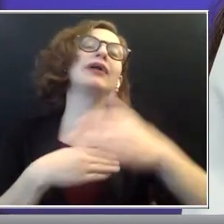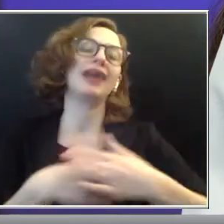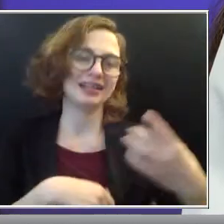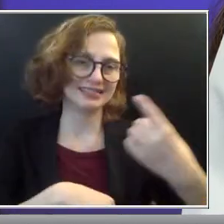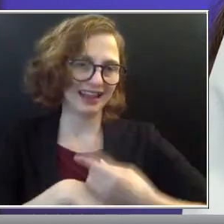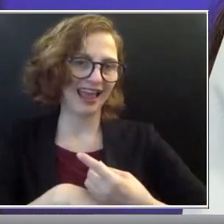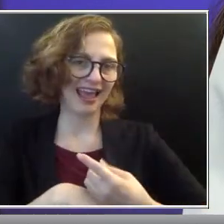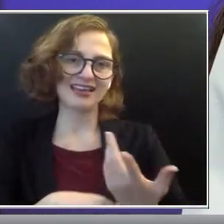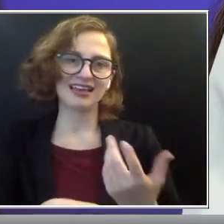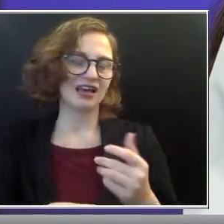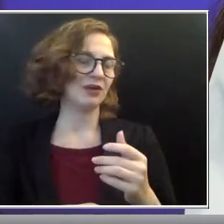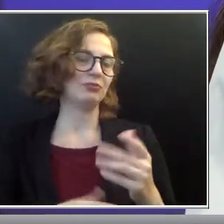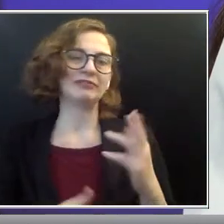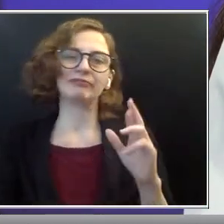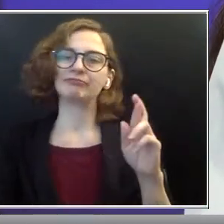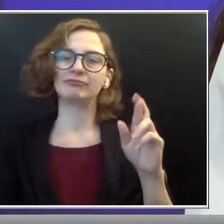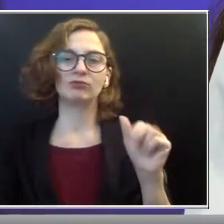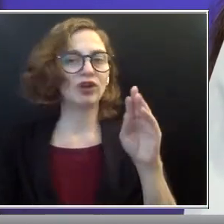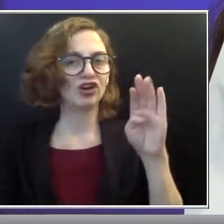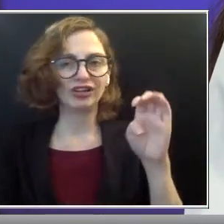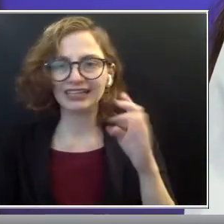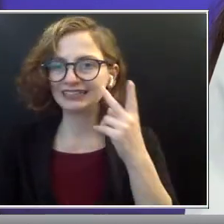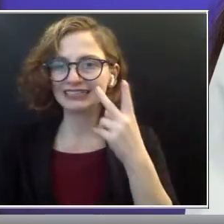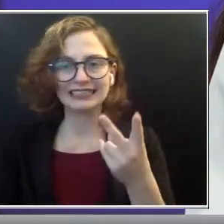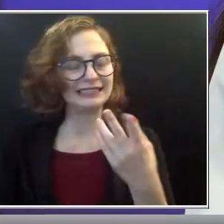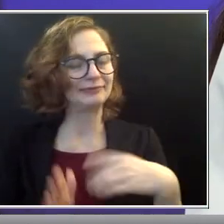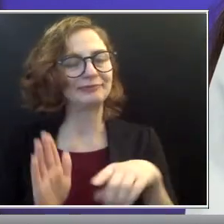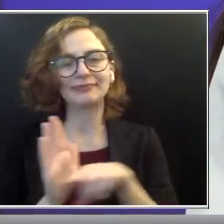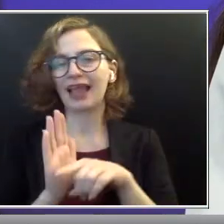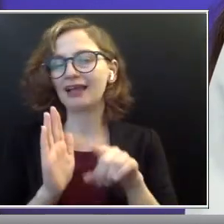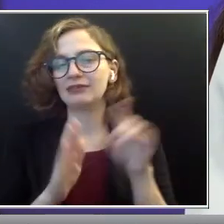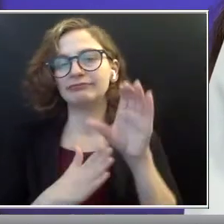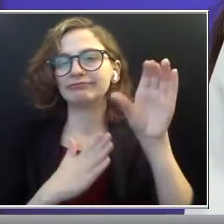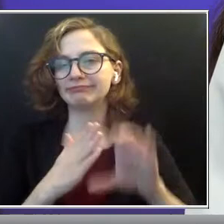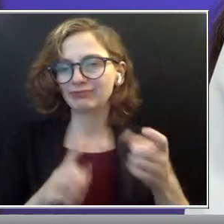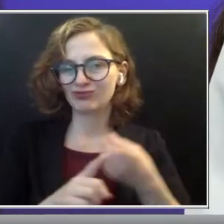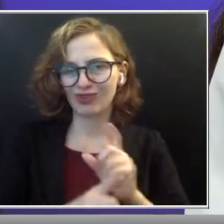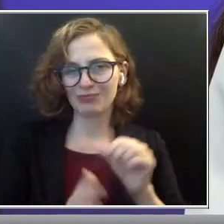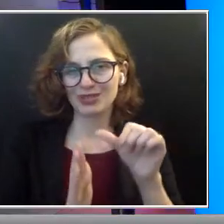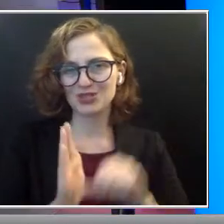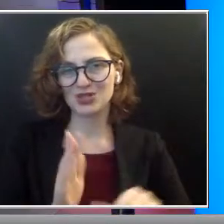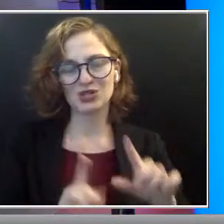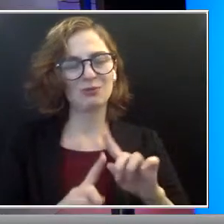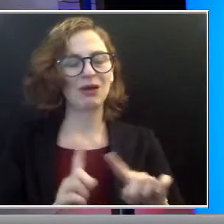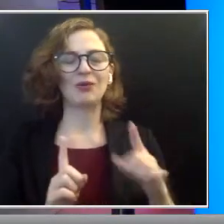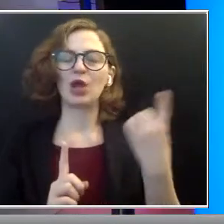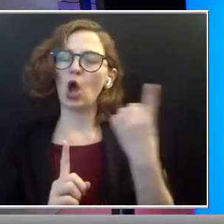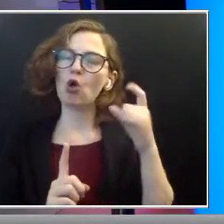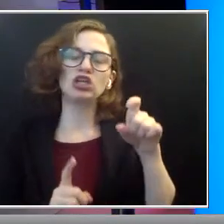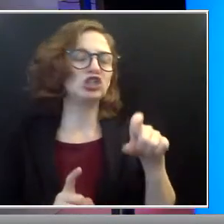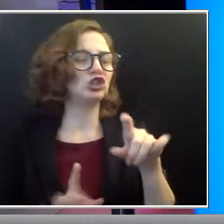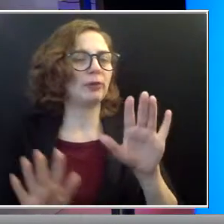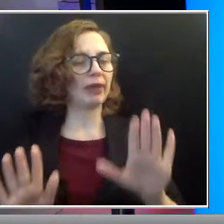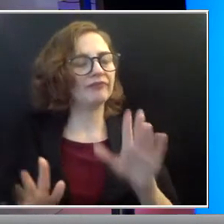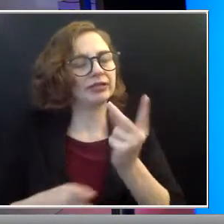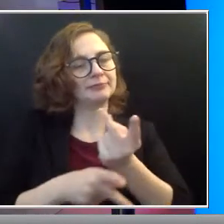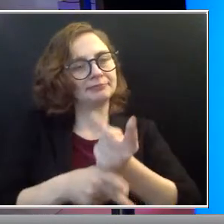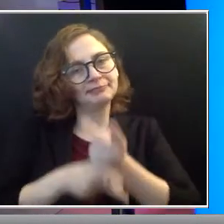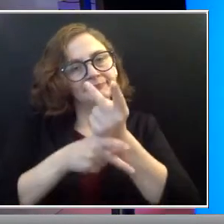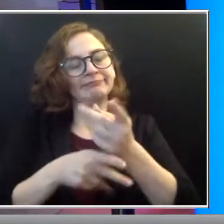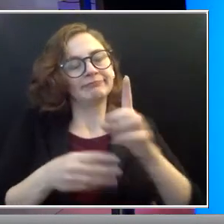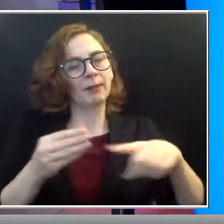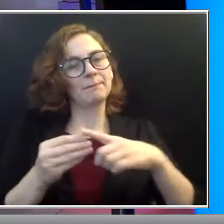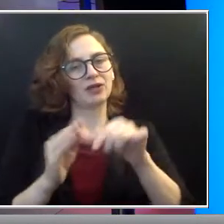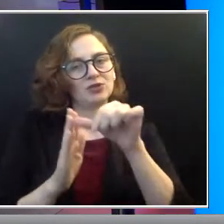that surgery. But I think we always have to be cautious and thoughtful about approaching surgery. And then is life for those patients the same as after